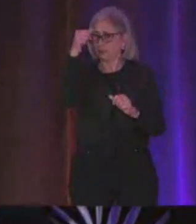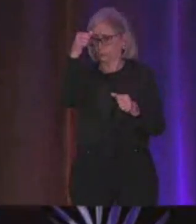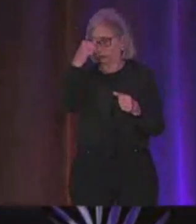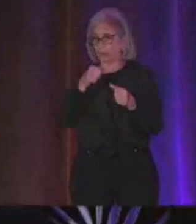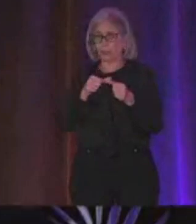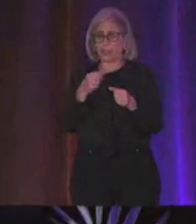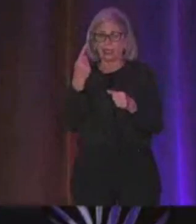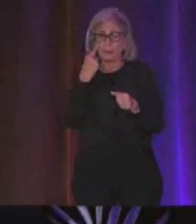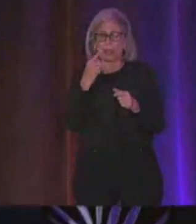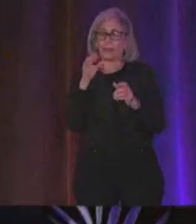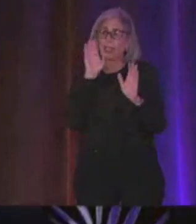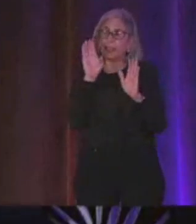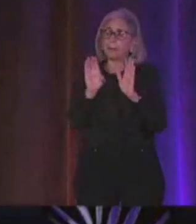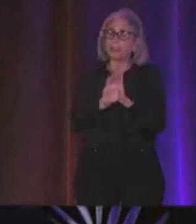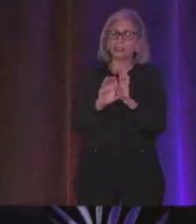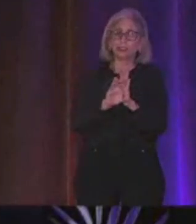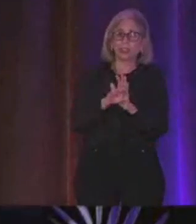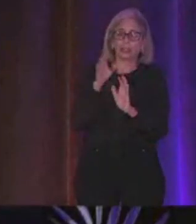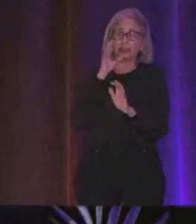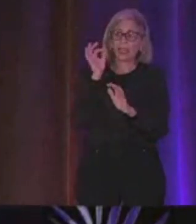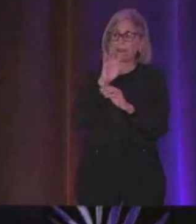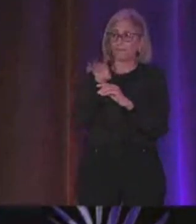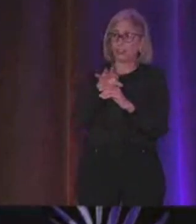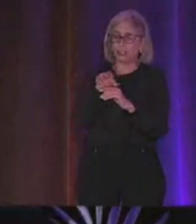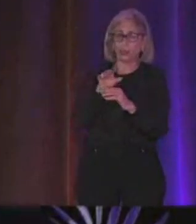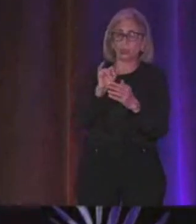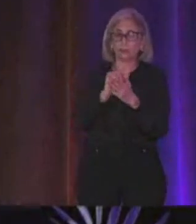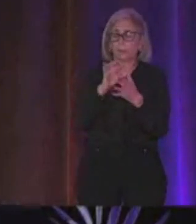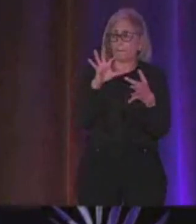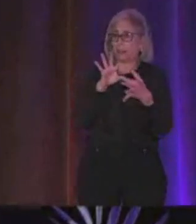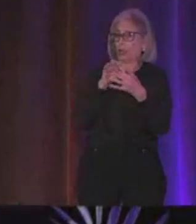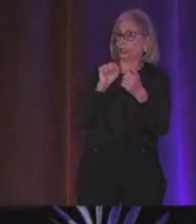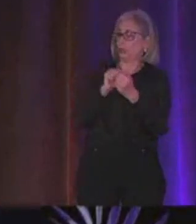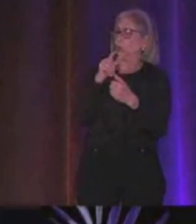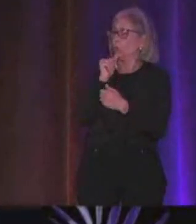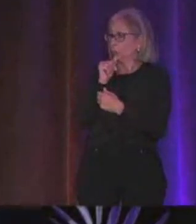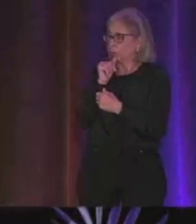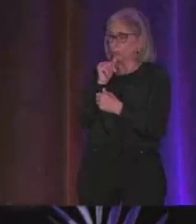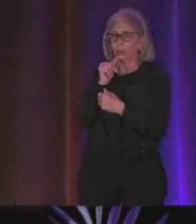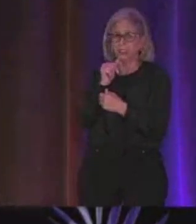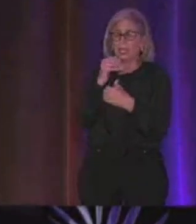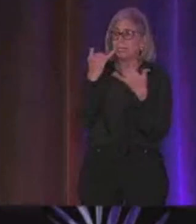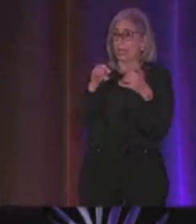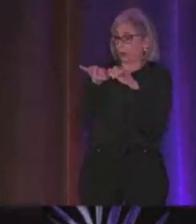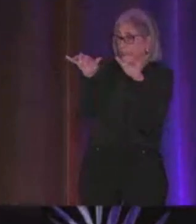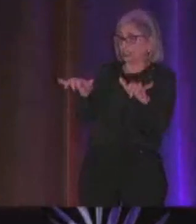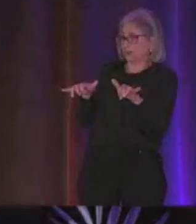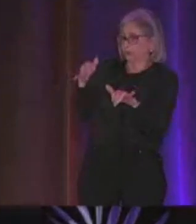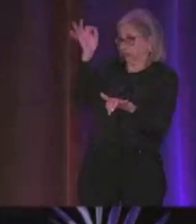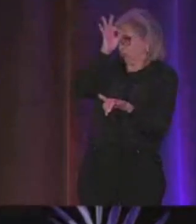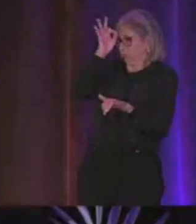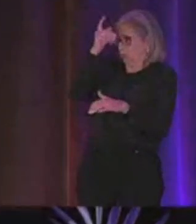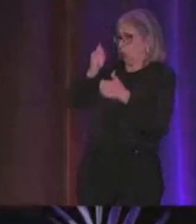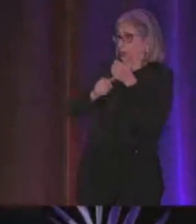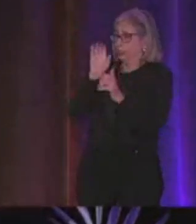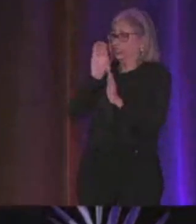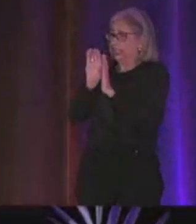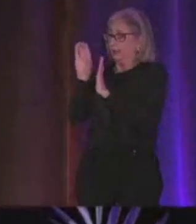image, which category or animal category that image belongs to. So right now, your system doesn't know which image it